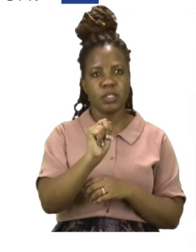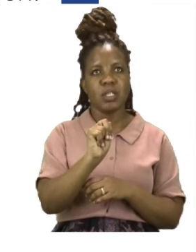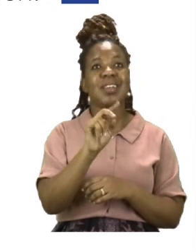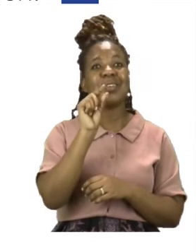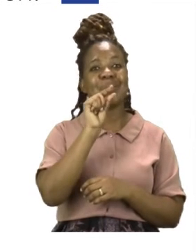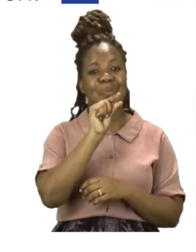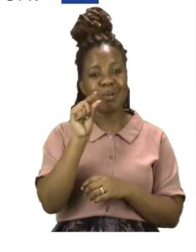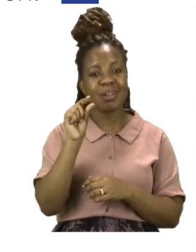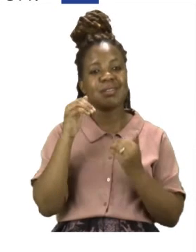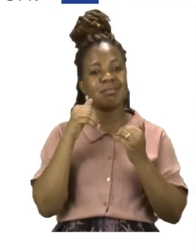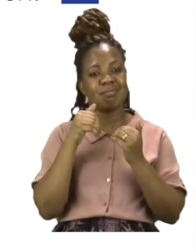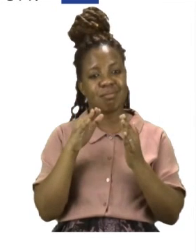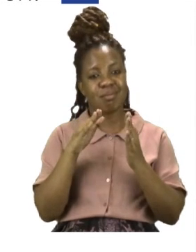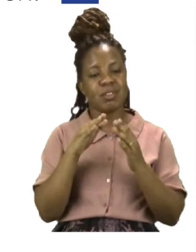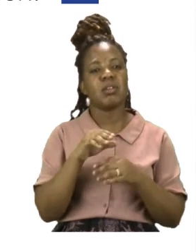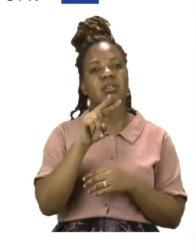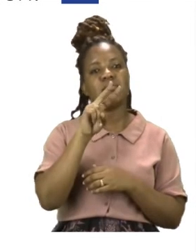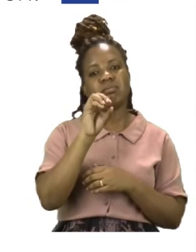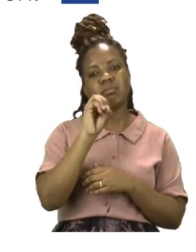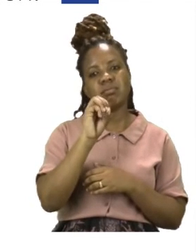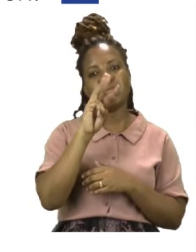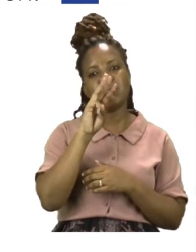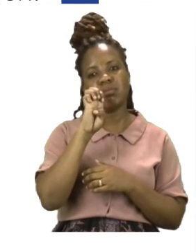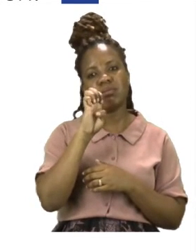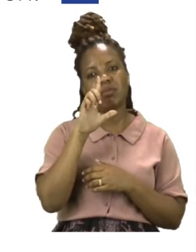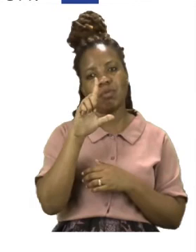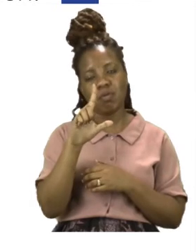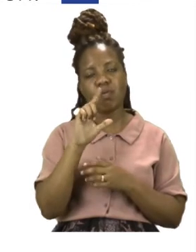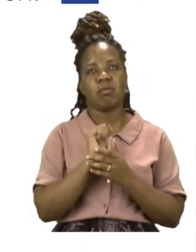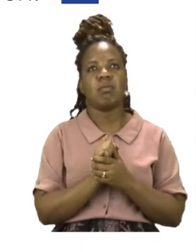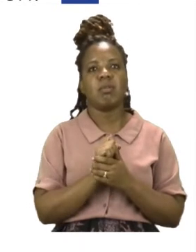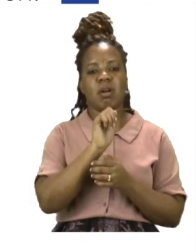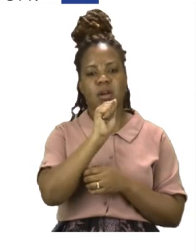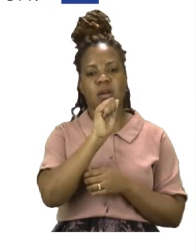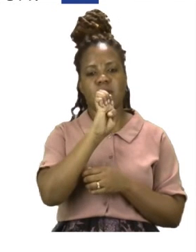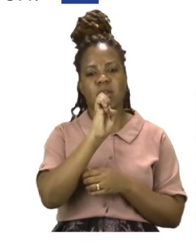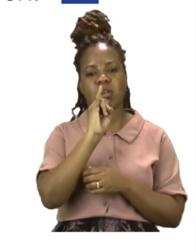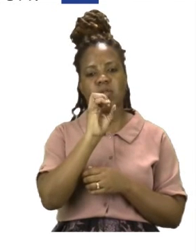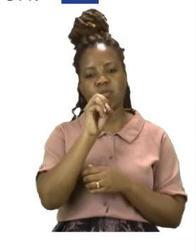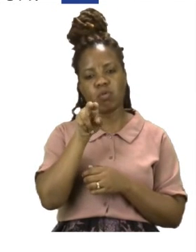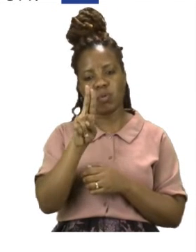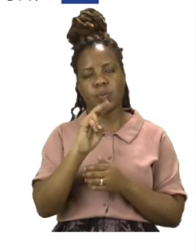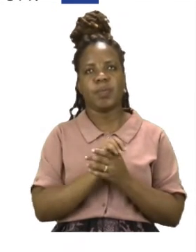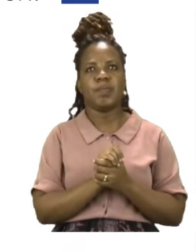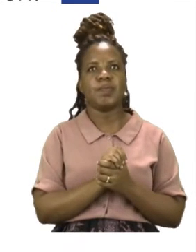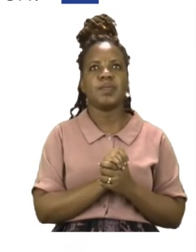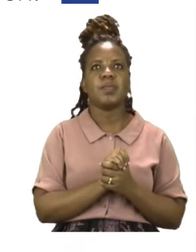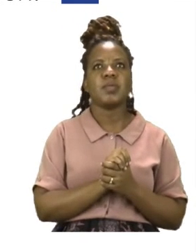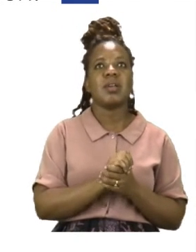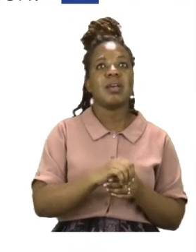talking about words that start with a vowel sound. And then we use the article